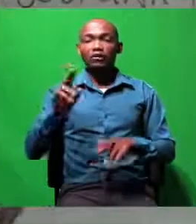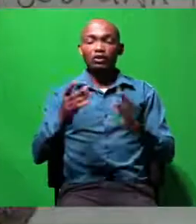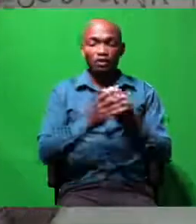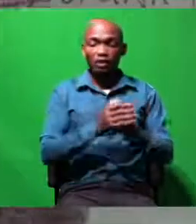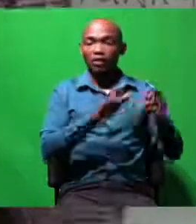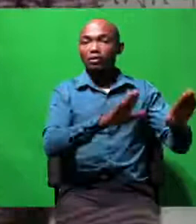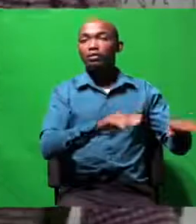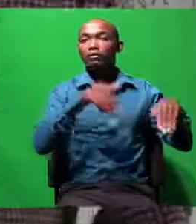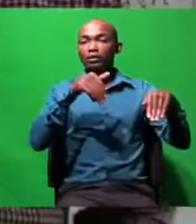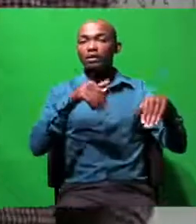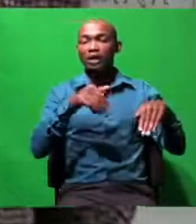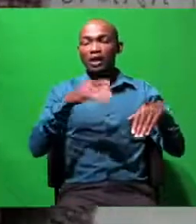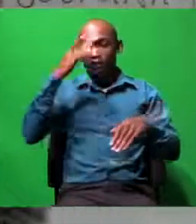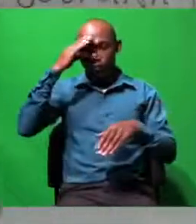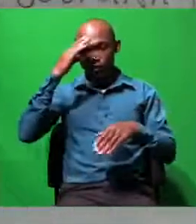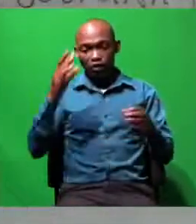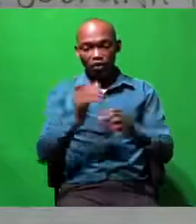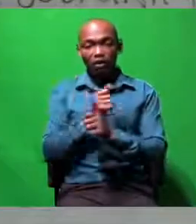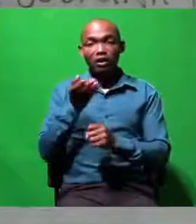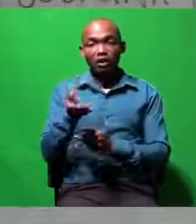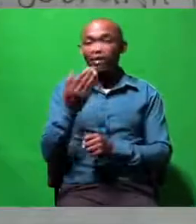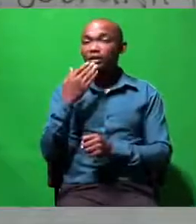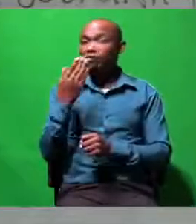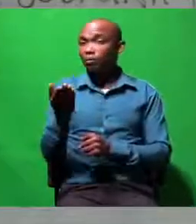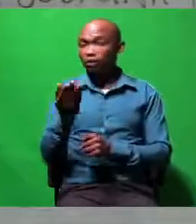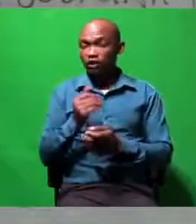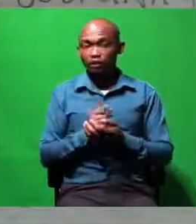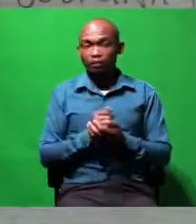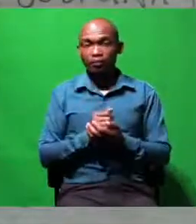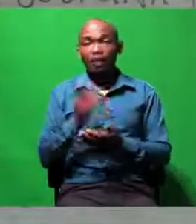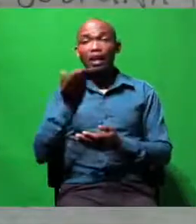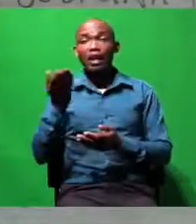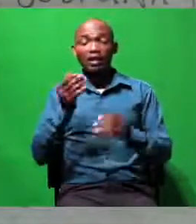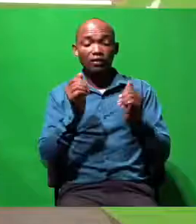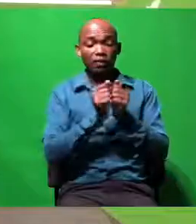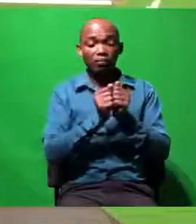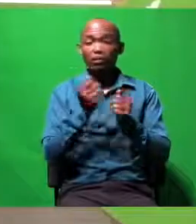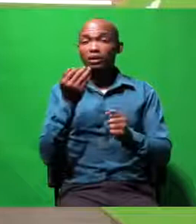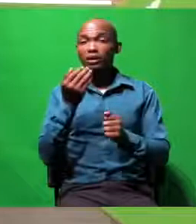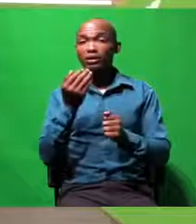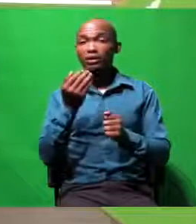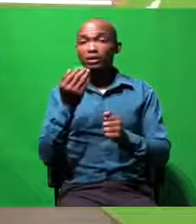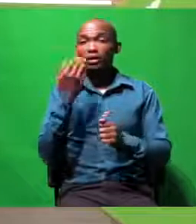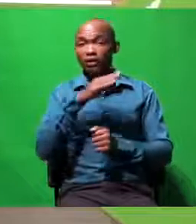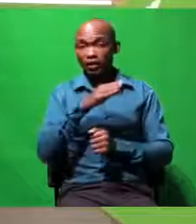legislature. Those important things. I hope that you get this information. Another important